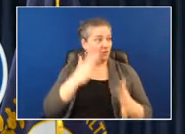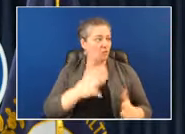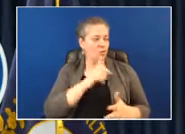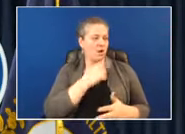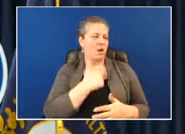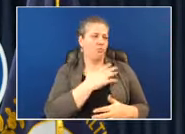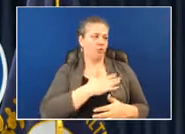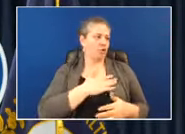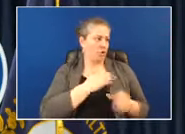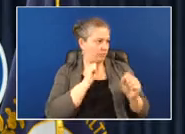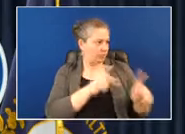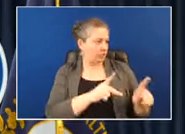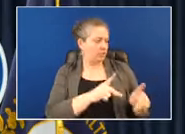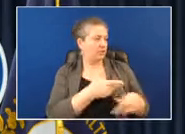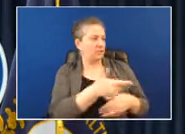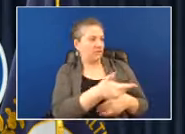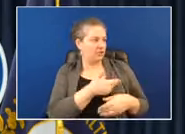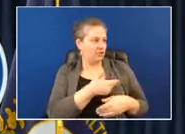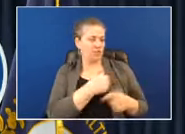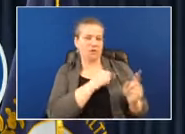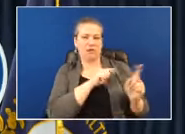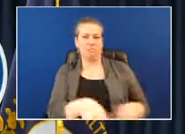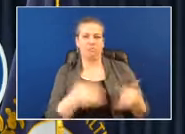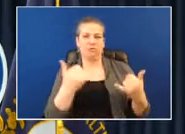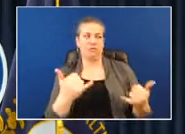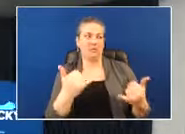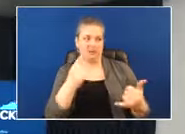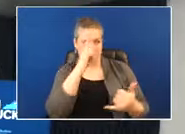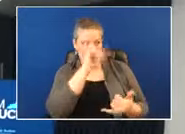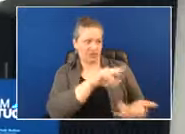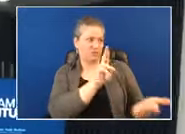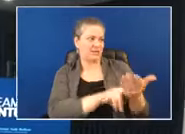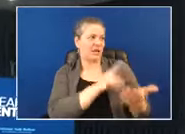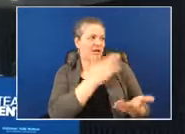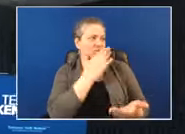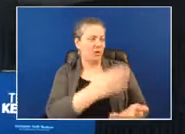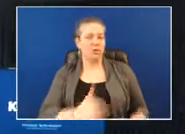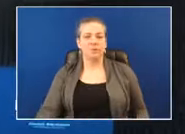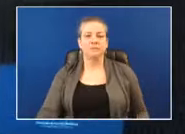the invitation to be here today for its signing. Thank you.